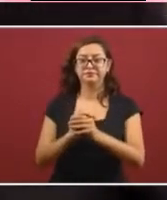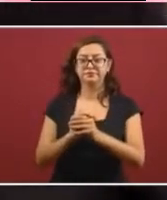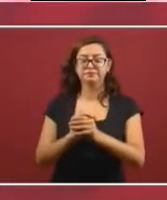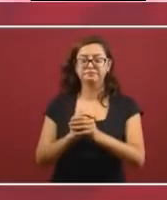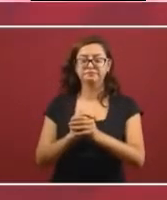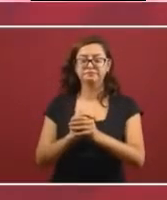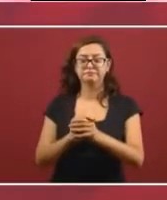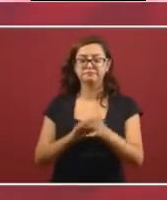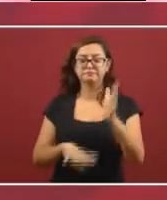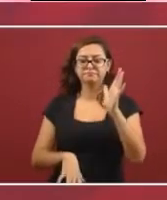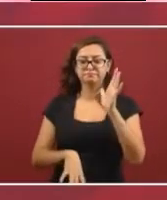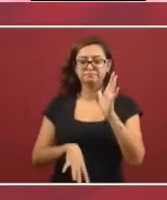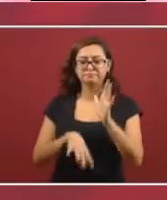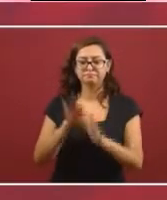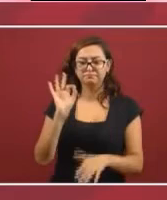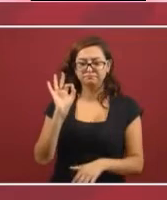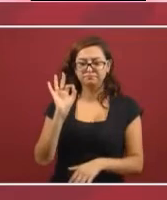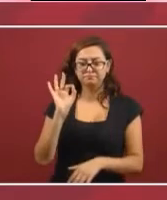where you kind of